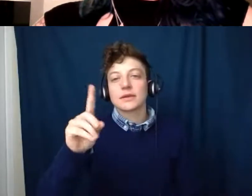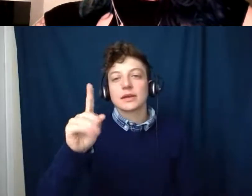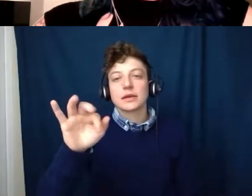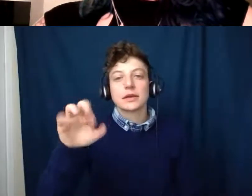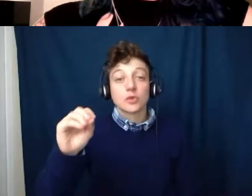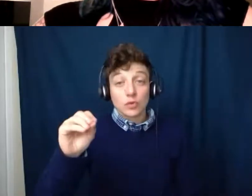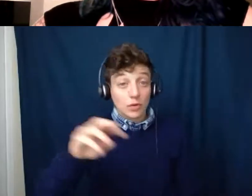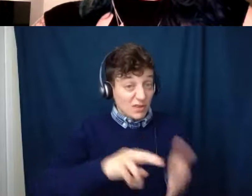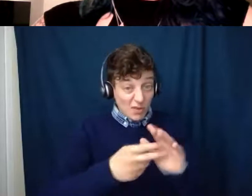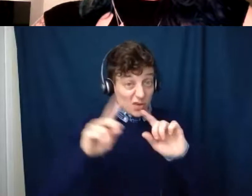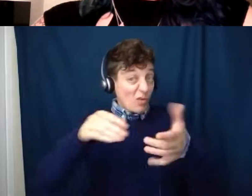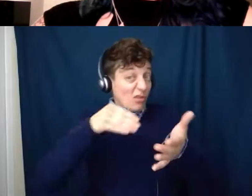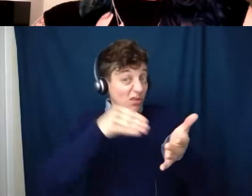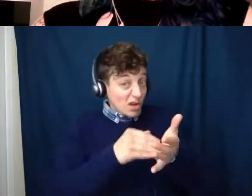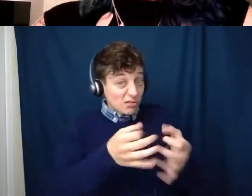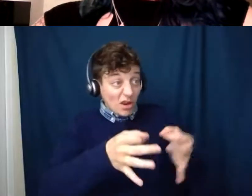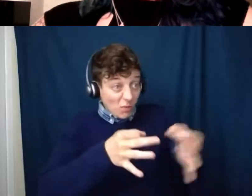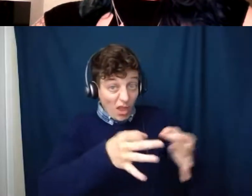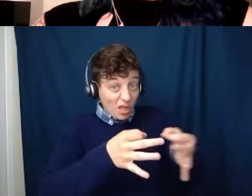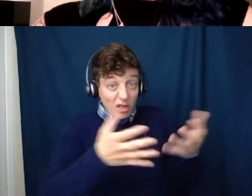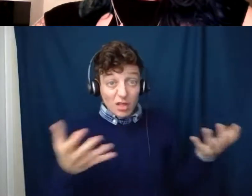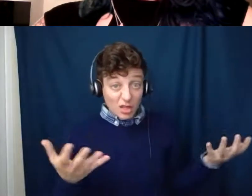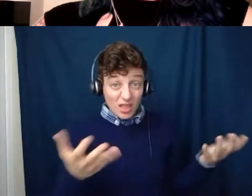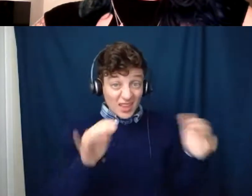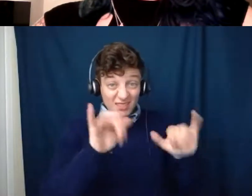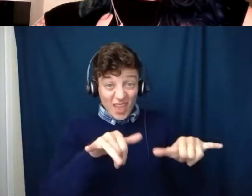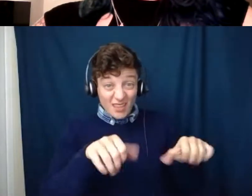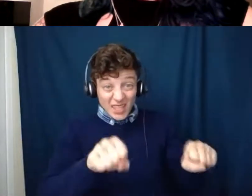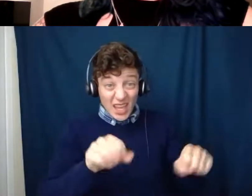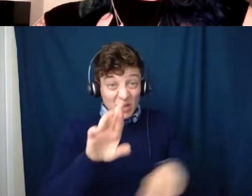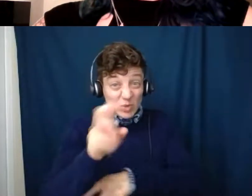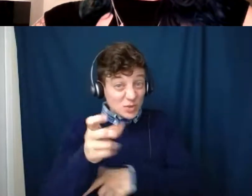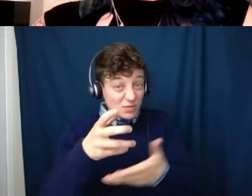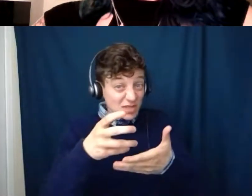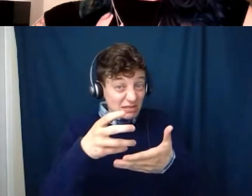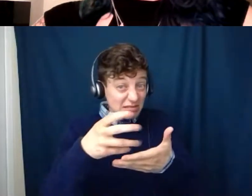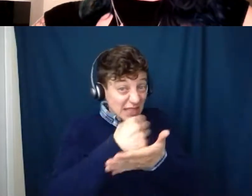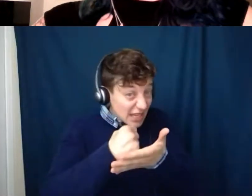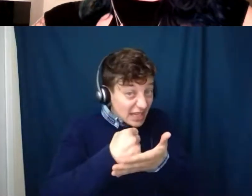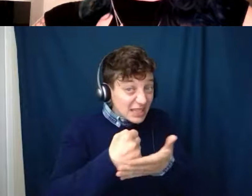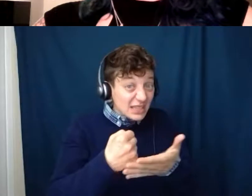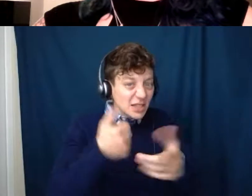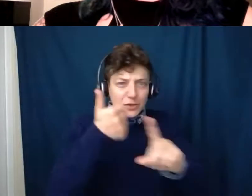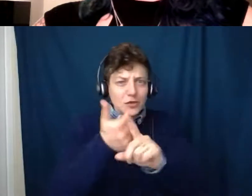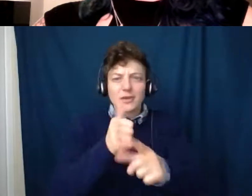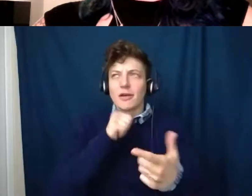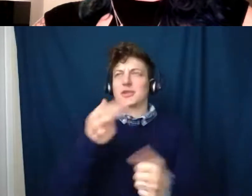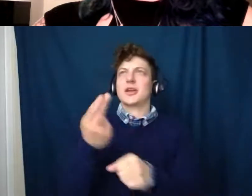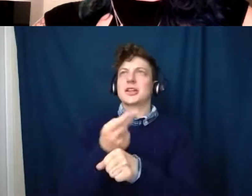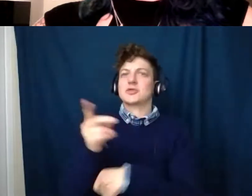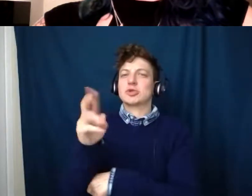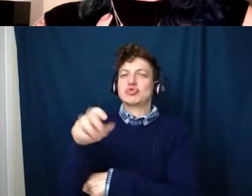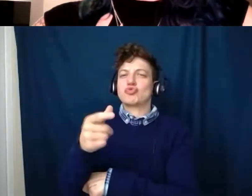go to the doctor and just explain that? Like, is that how you get the prescription? Because you're not the drug user, so it's not for you, right?